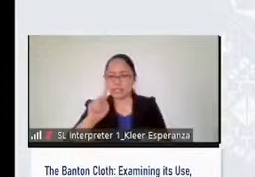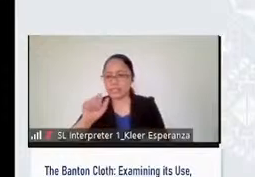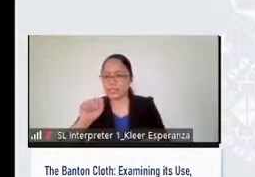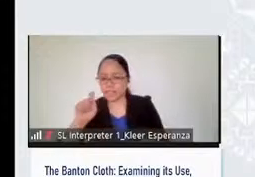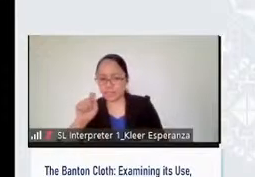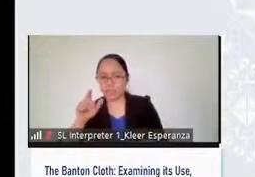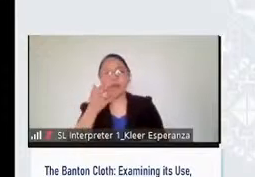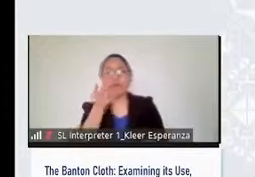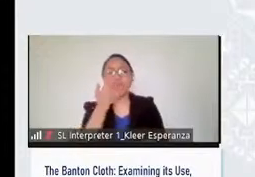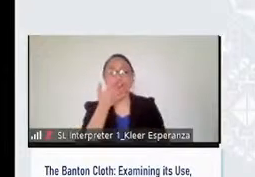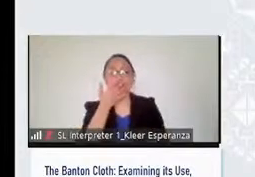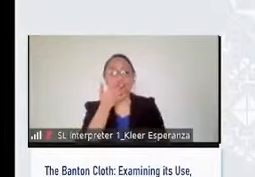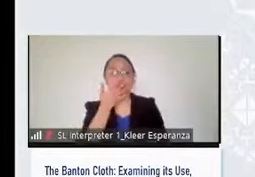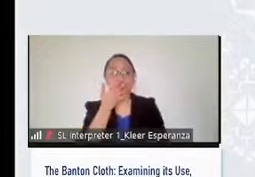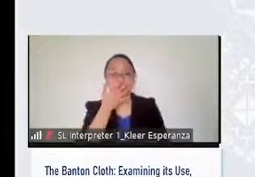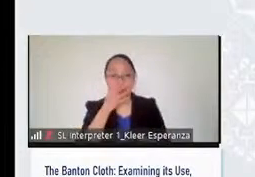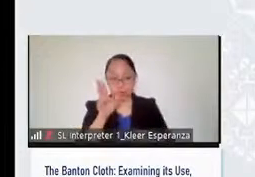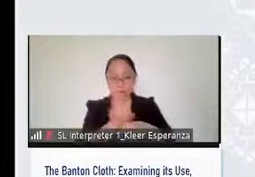Andon.